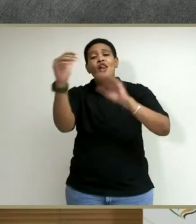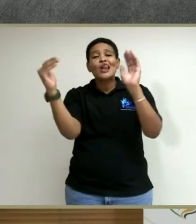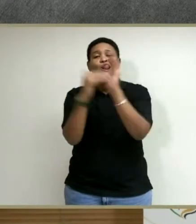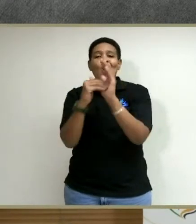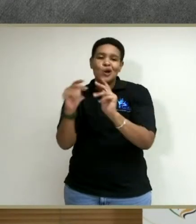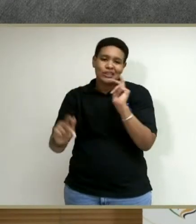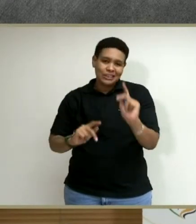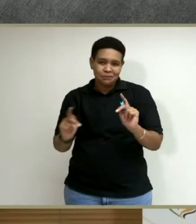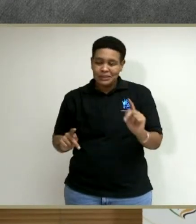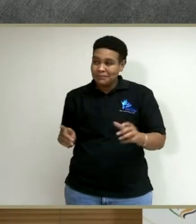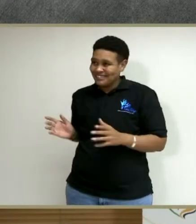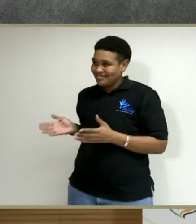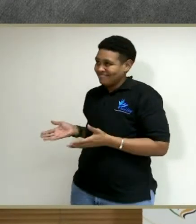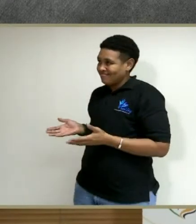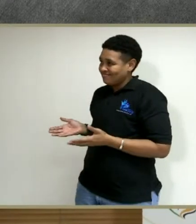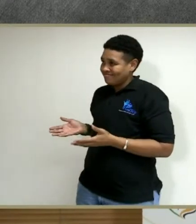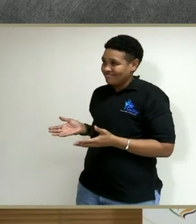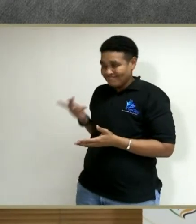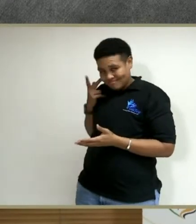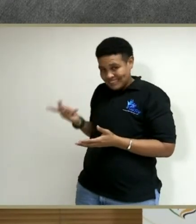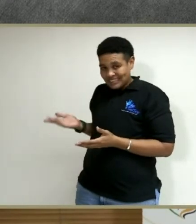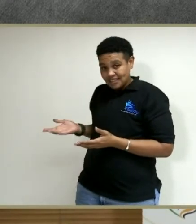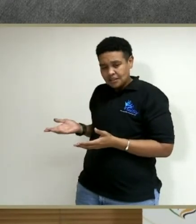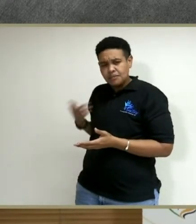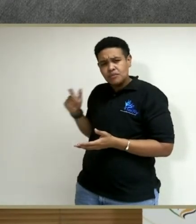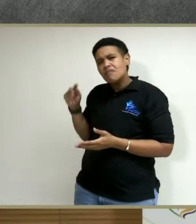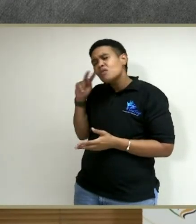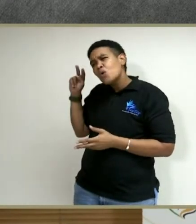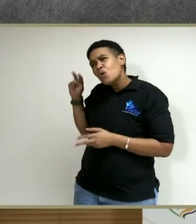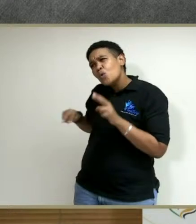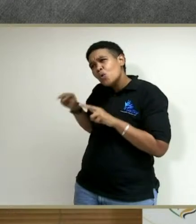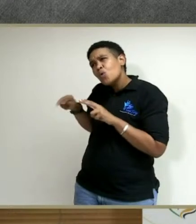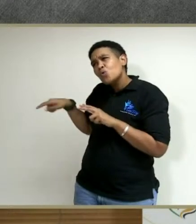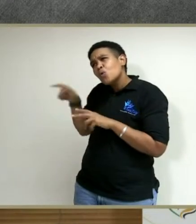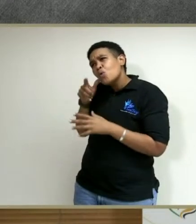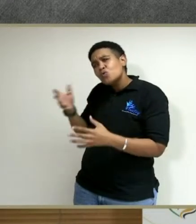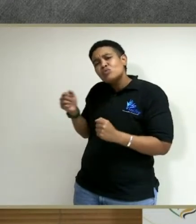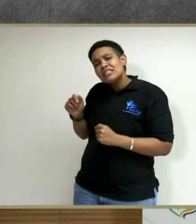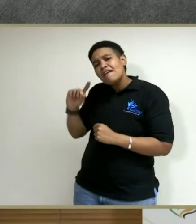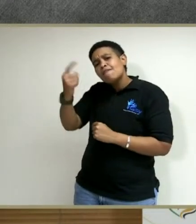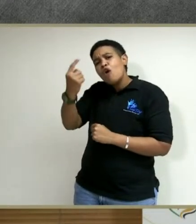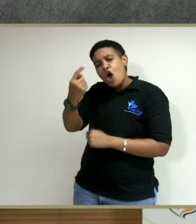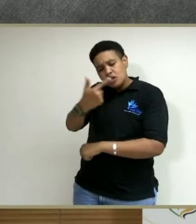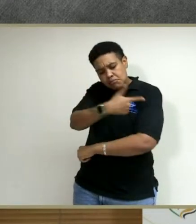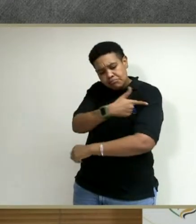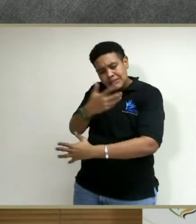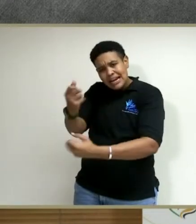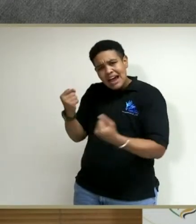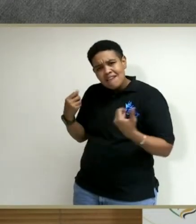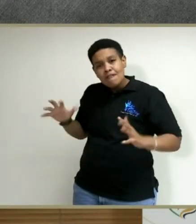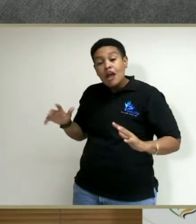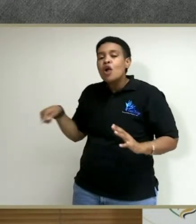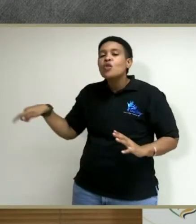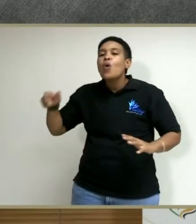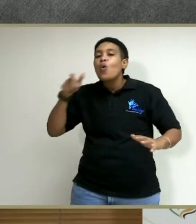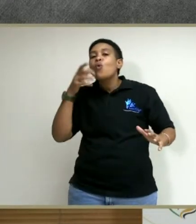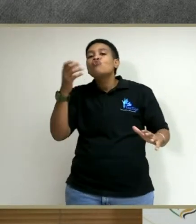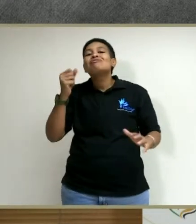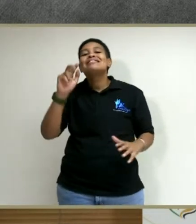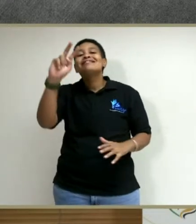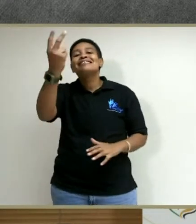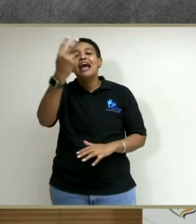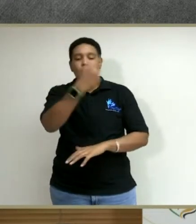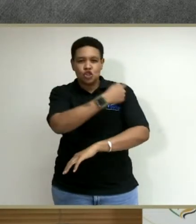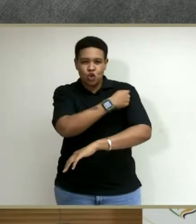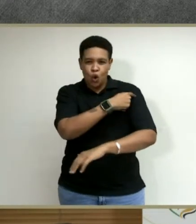220,000 persons. Now, we have to look at those who have received their first dose and those who have received the second. So